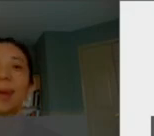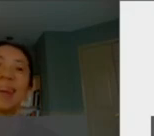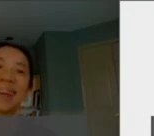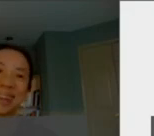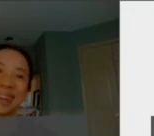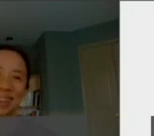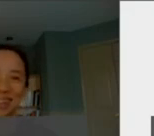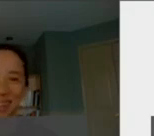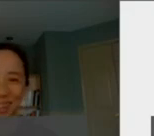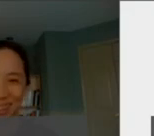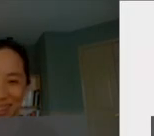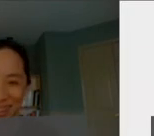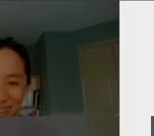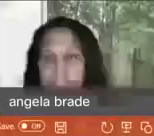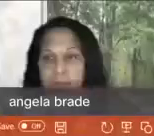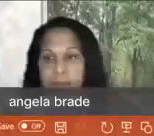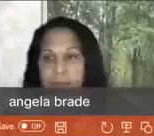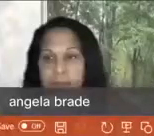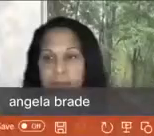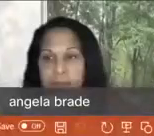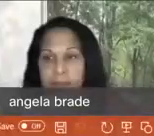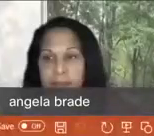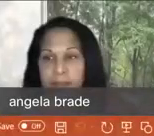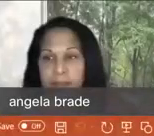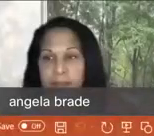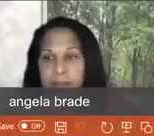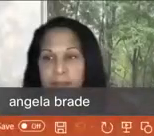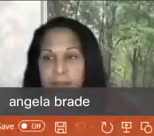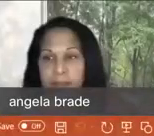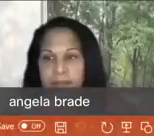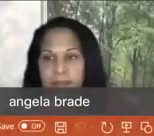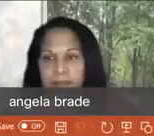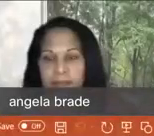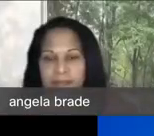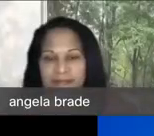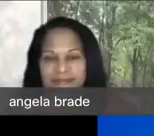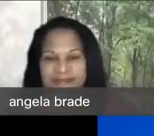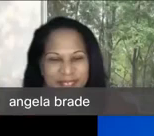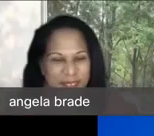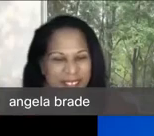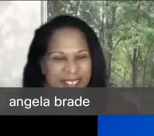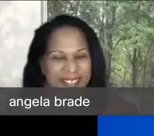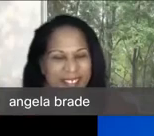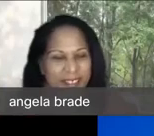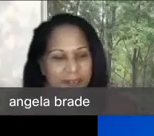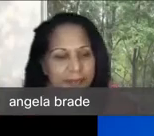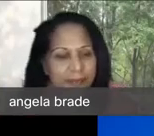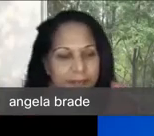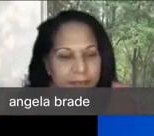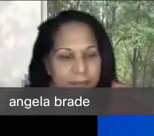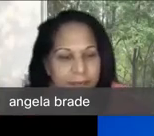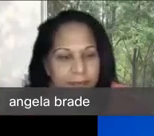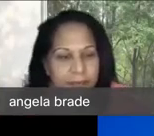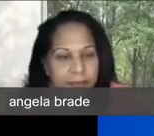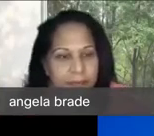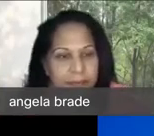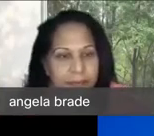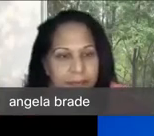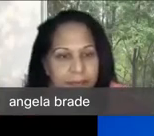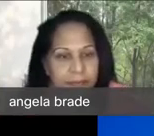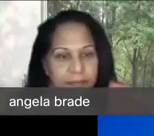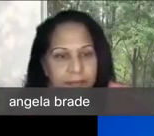Okay. Hope everyone can see my screen. Yes. Yes. Okay. So while Angela gets set up there, I'll